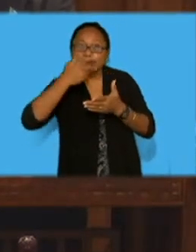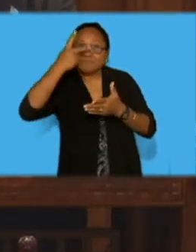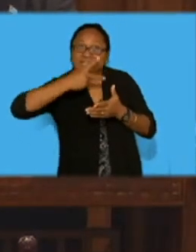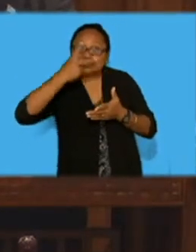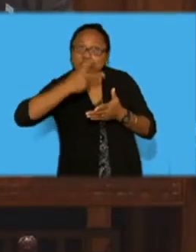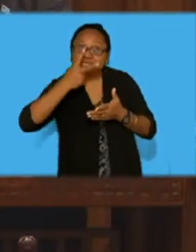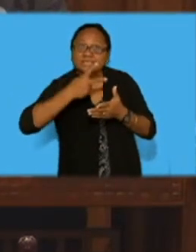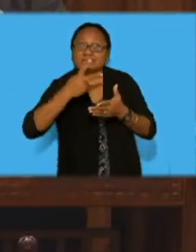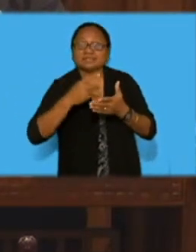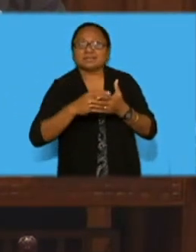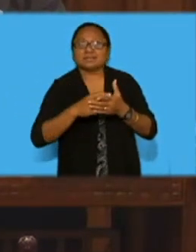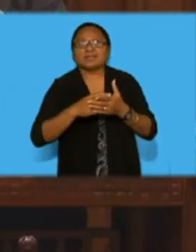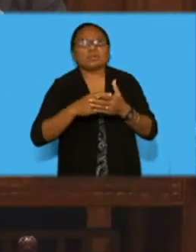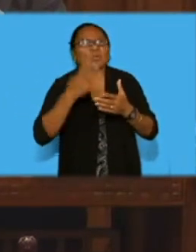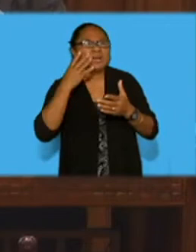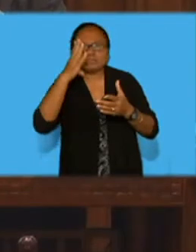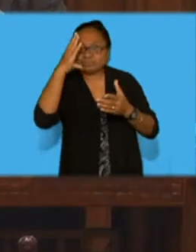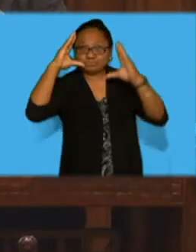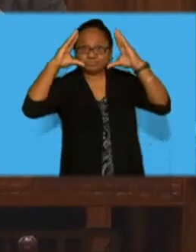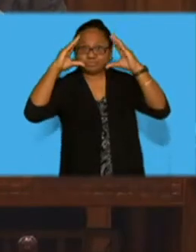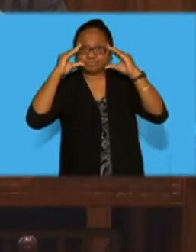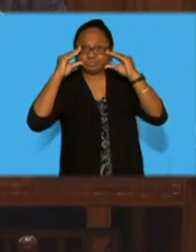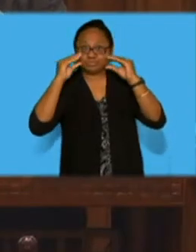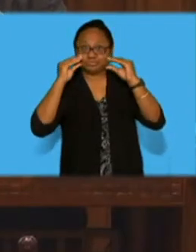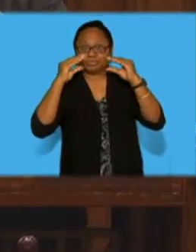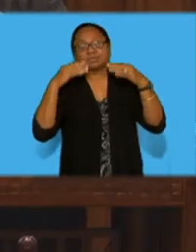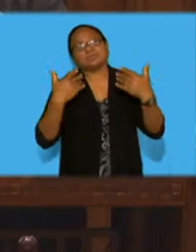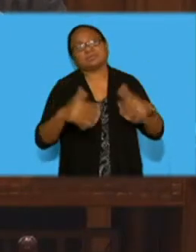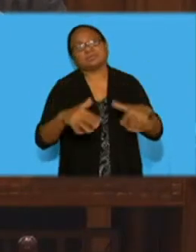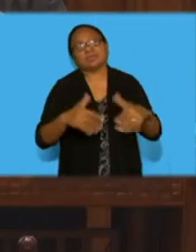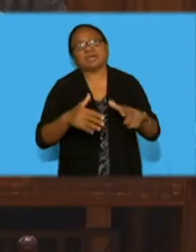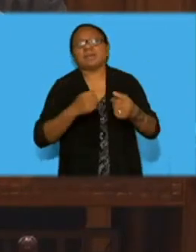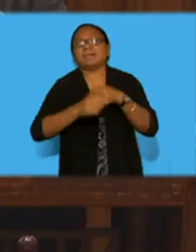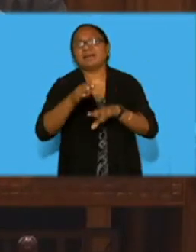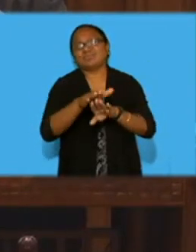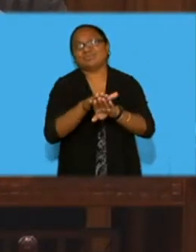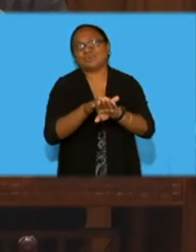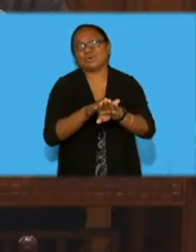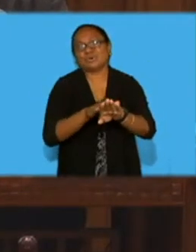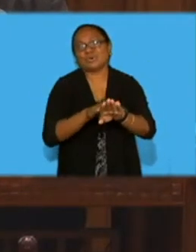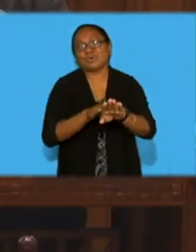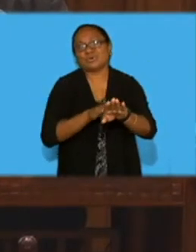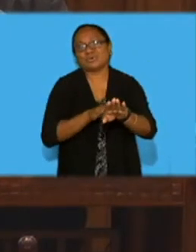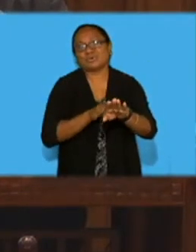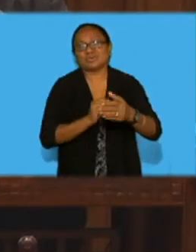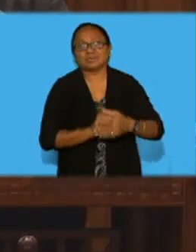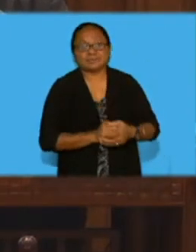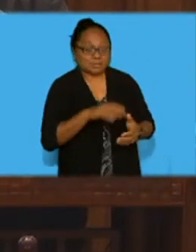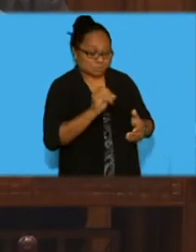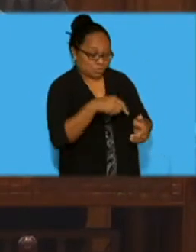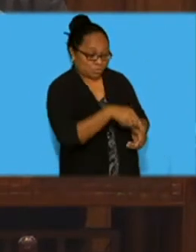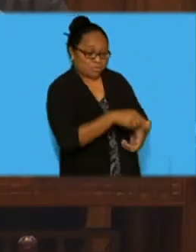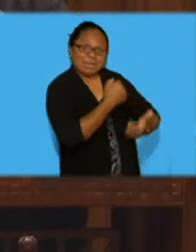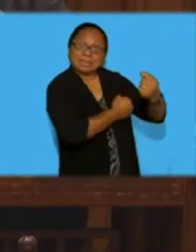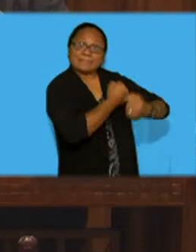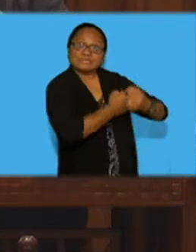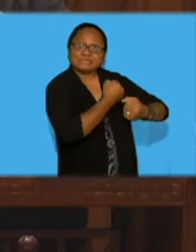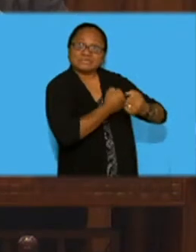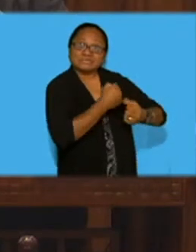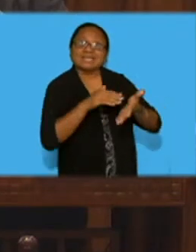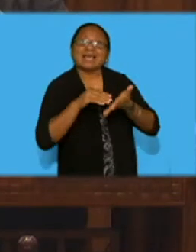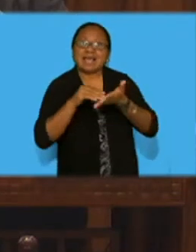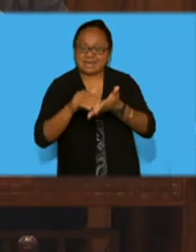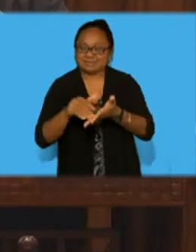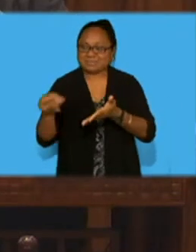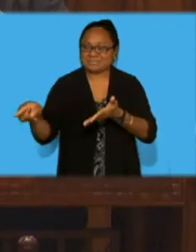loss tend to slow down as the vision deteriorates over the years. Thus, the Eye Slate is essential as they continue their